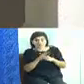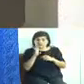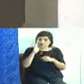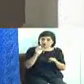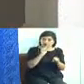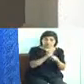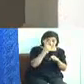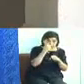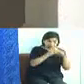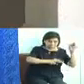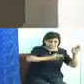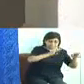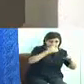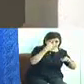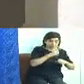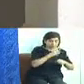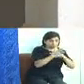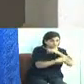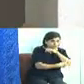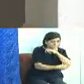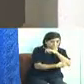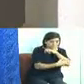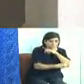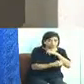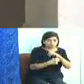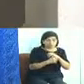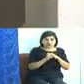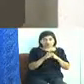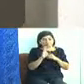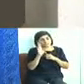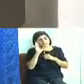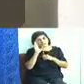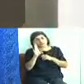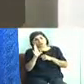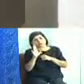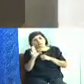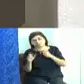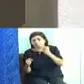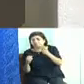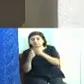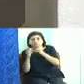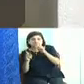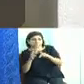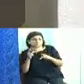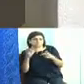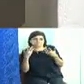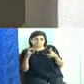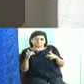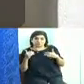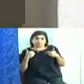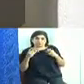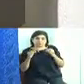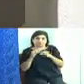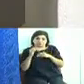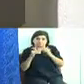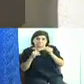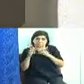for justice for the poor, or will you side with those who already have more than they